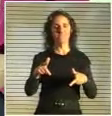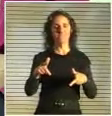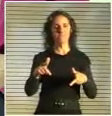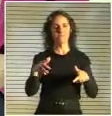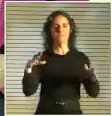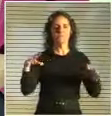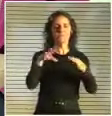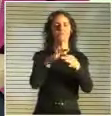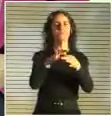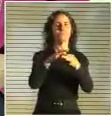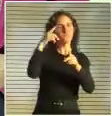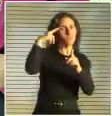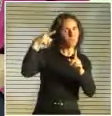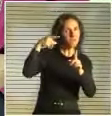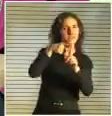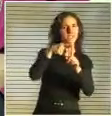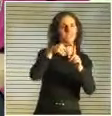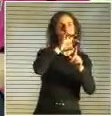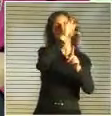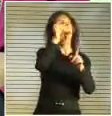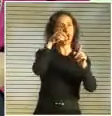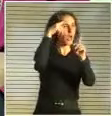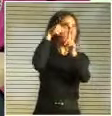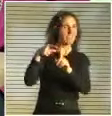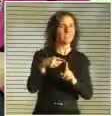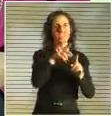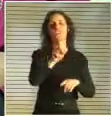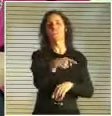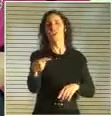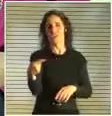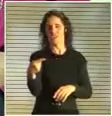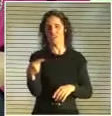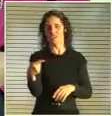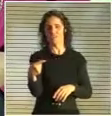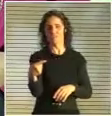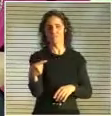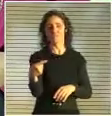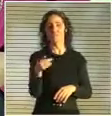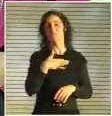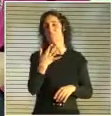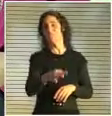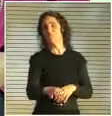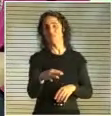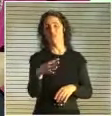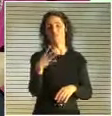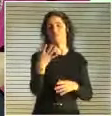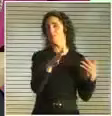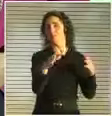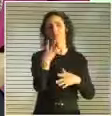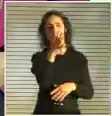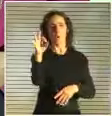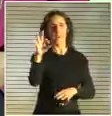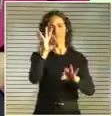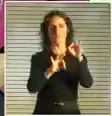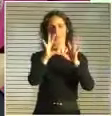environment, many of you probably know that 40% of global carbon emissions come from the built environment itself. What I'm sure that most of